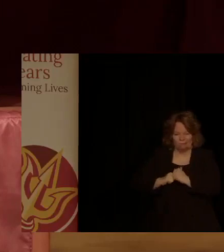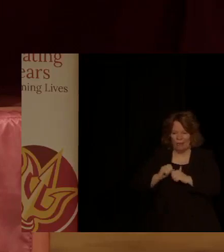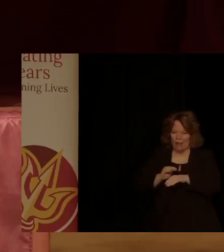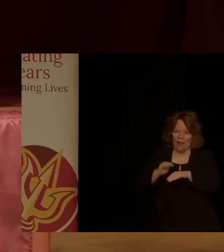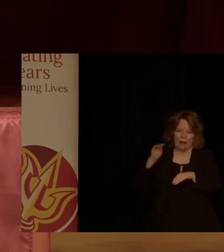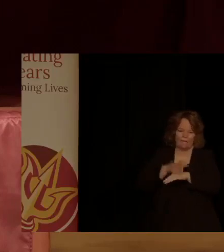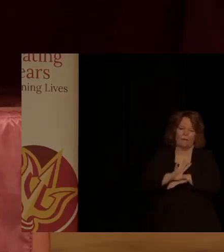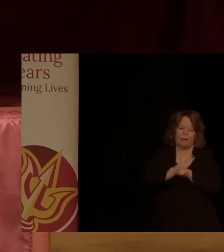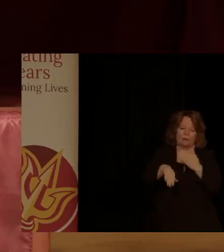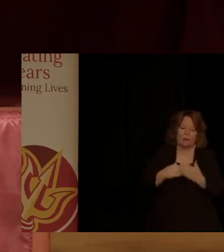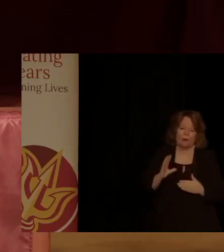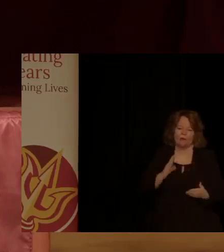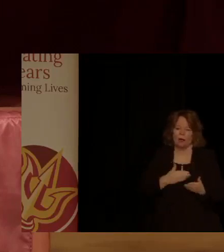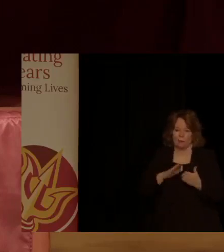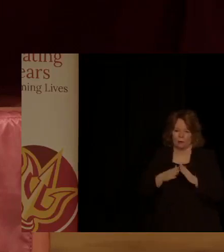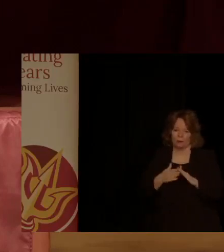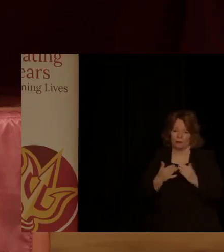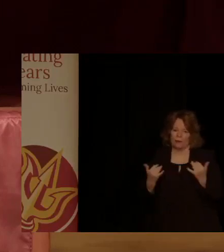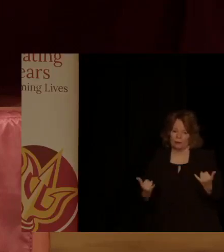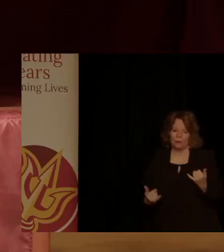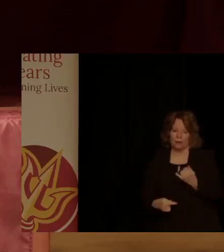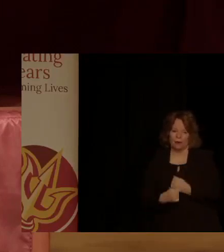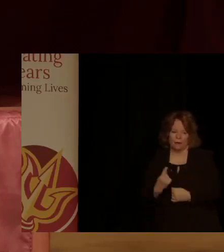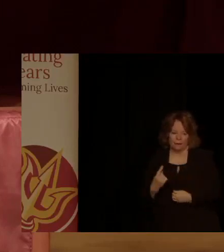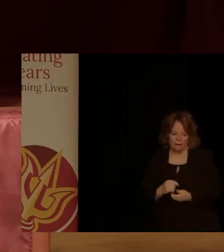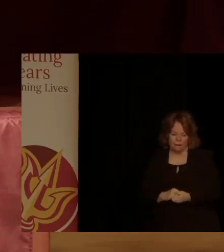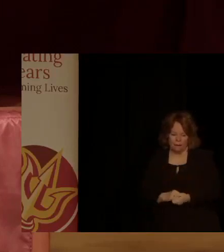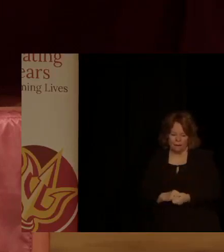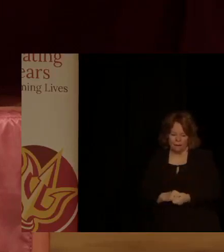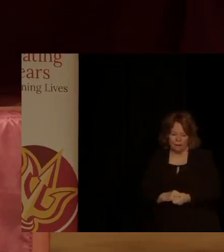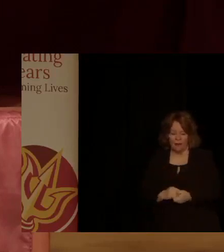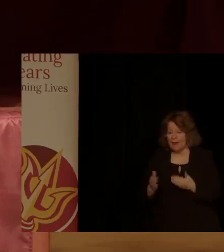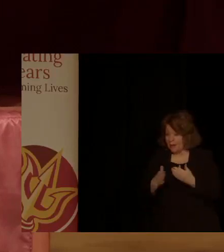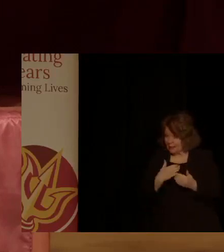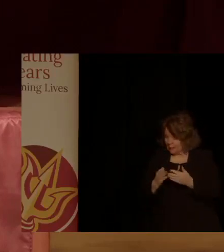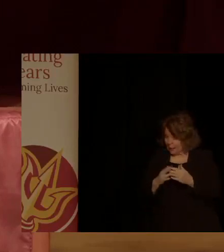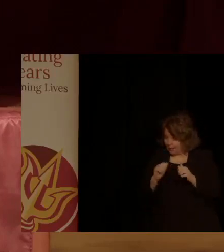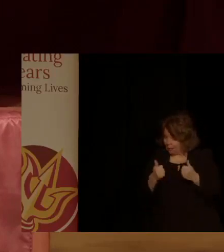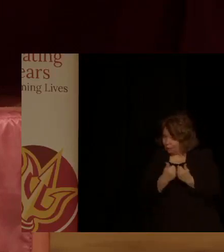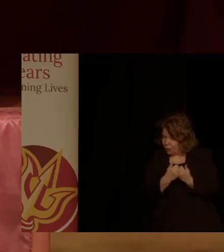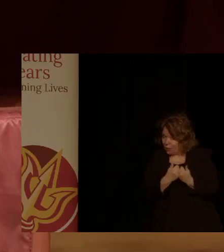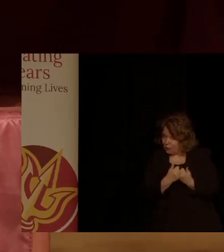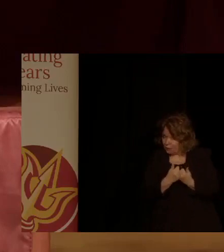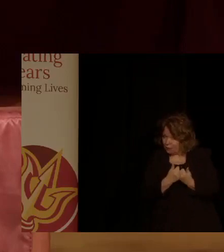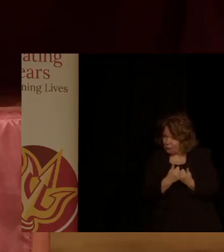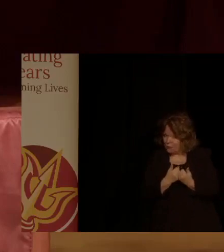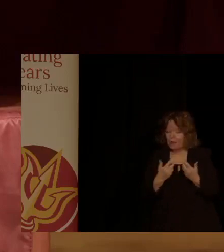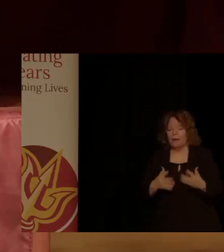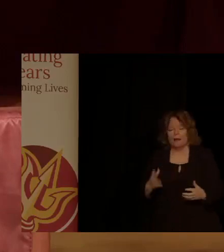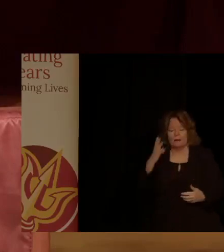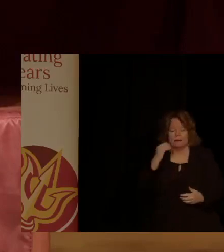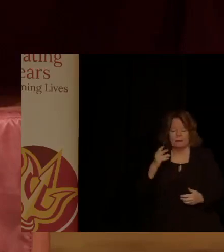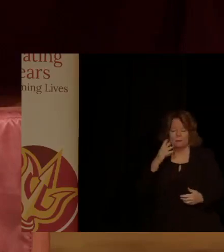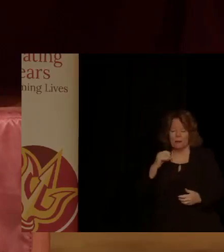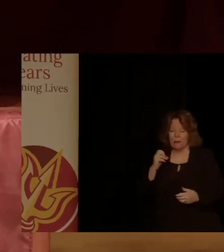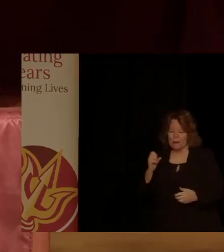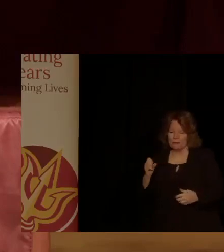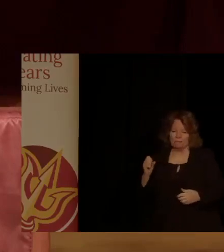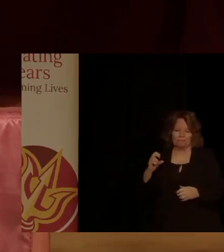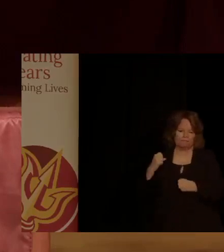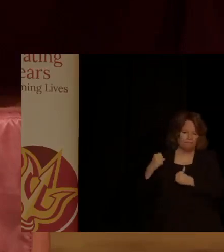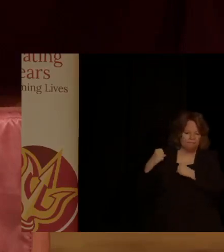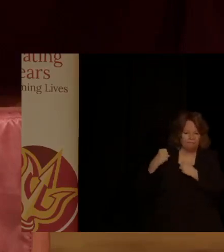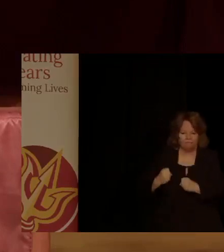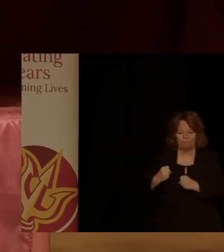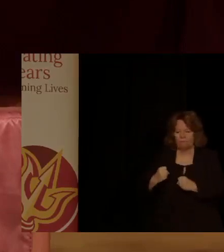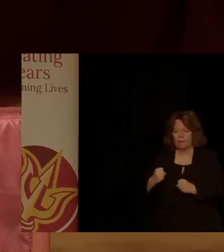all of our communities today. Despite these challenges, I have experienced the resilience and strength of a county